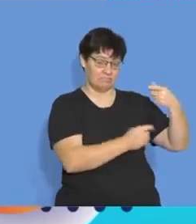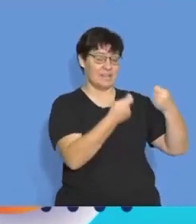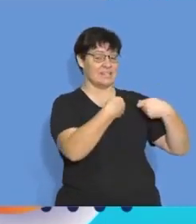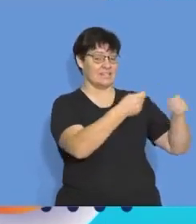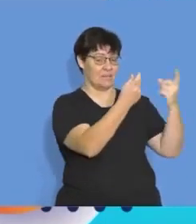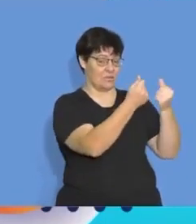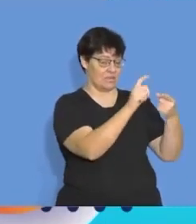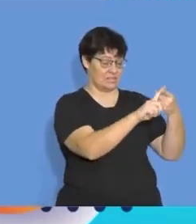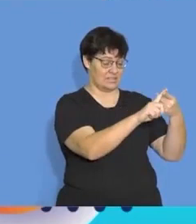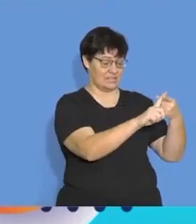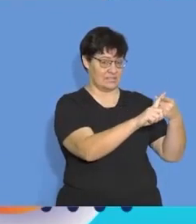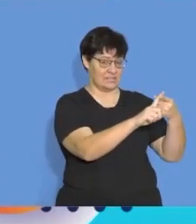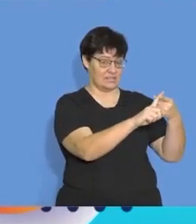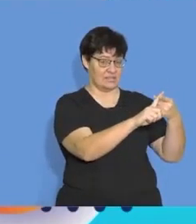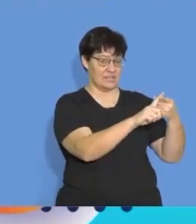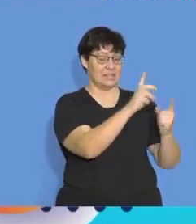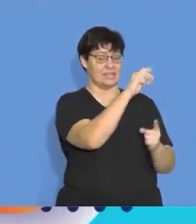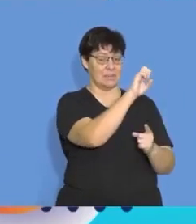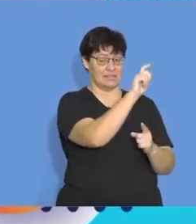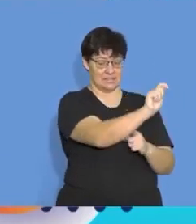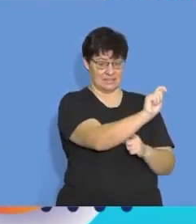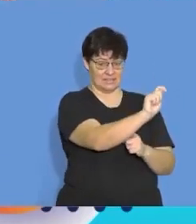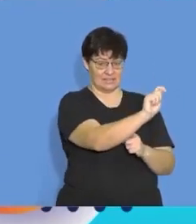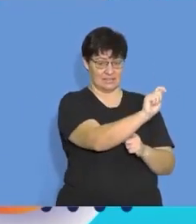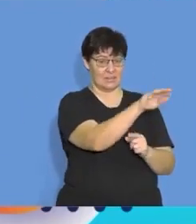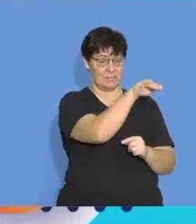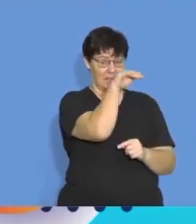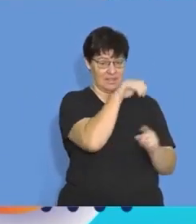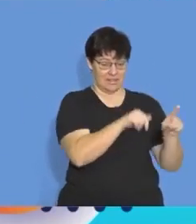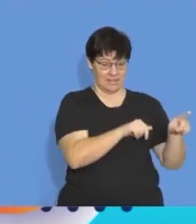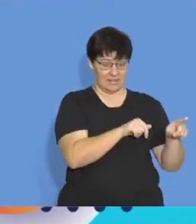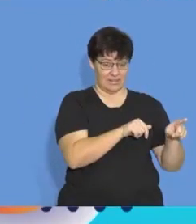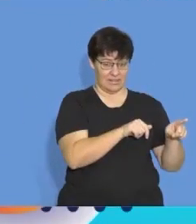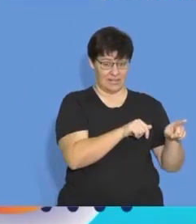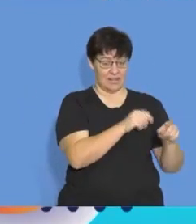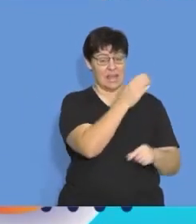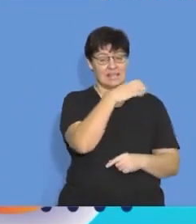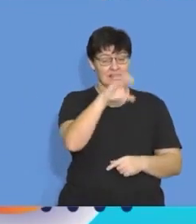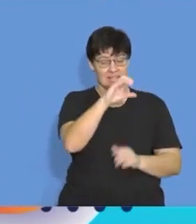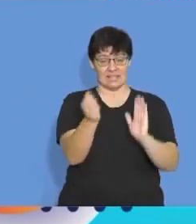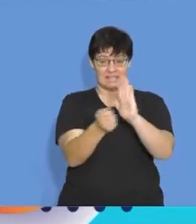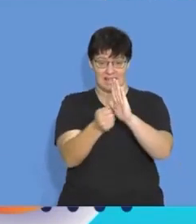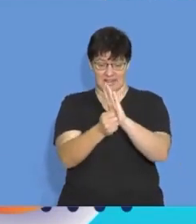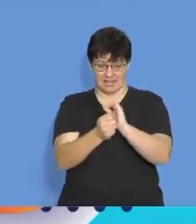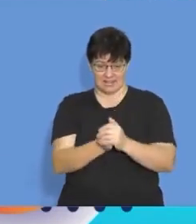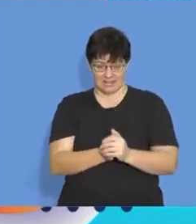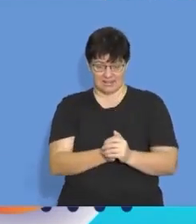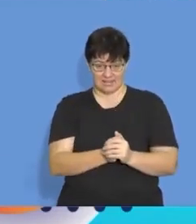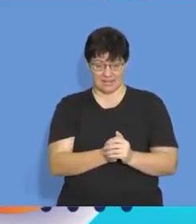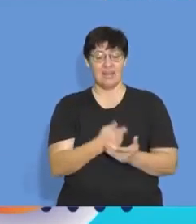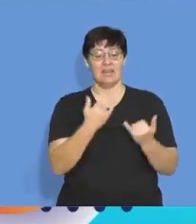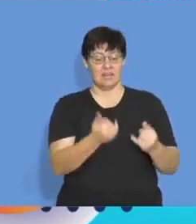price, a debit to your bank, a credit to sales, selling